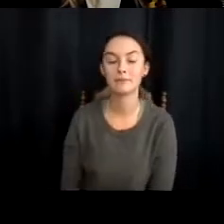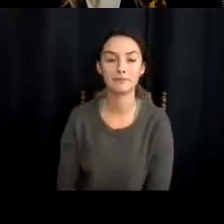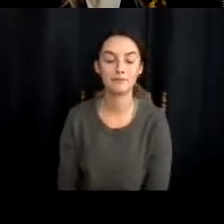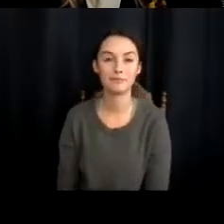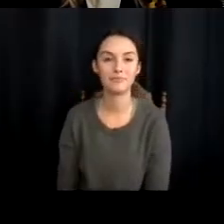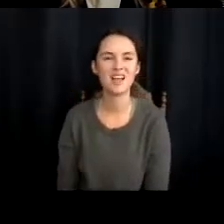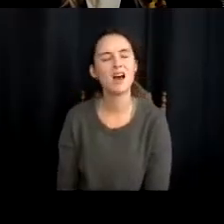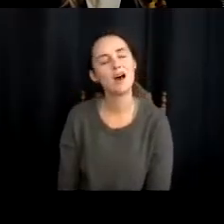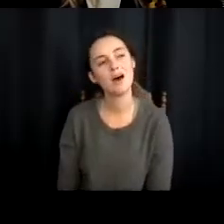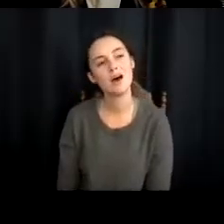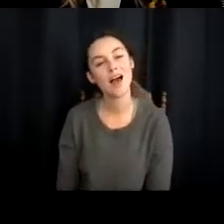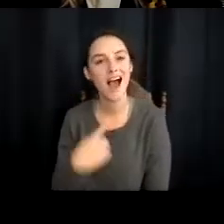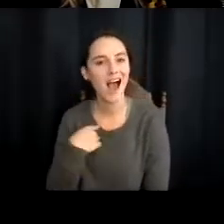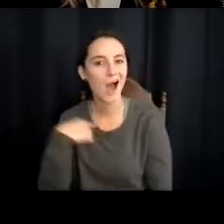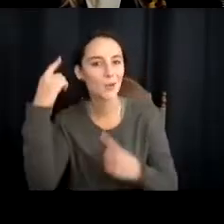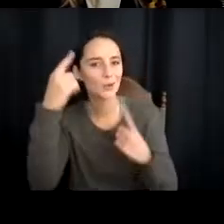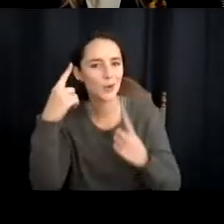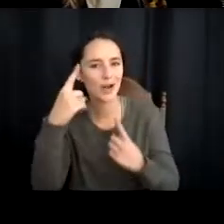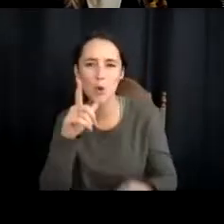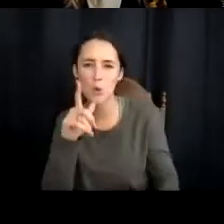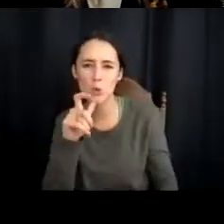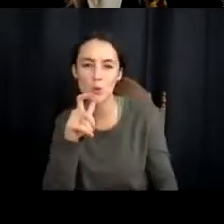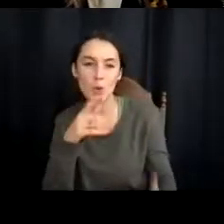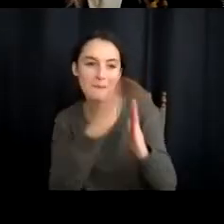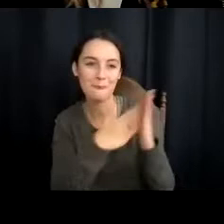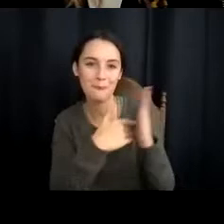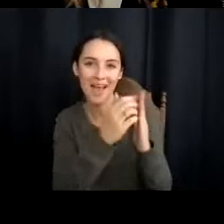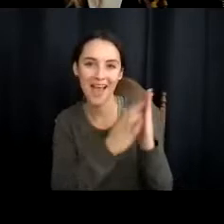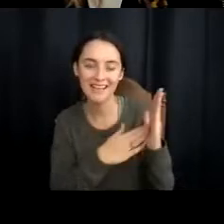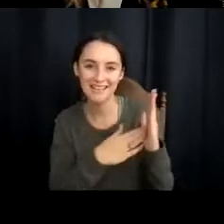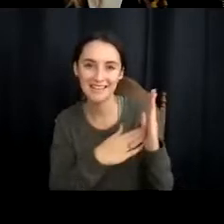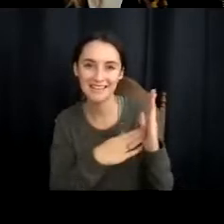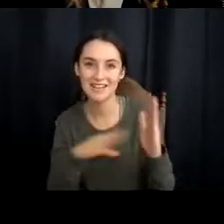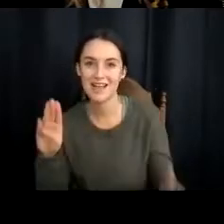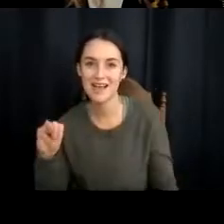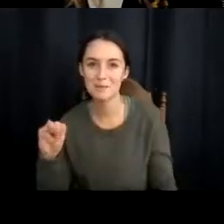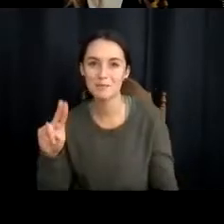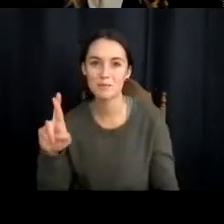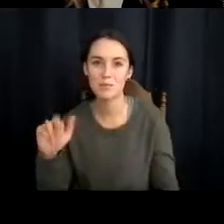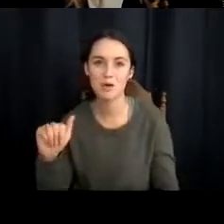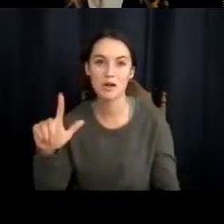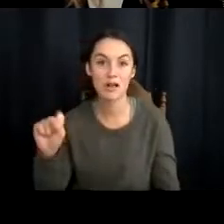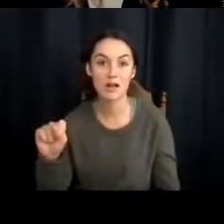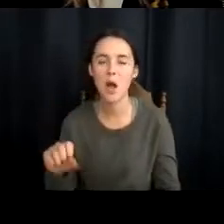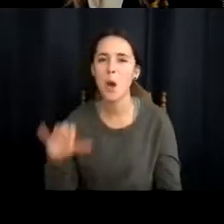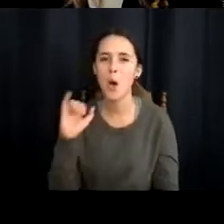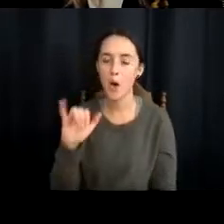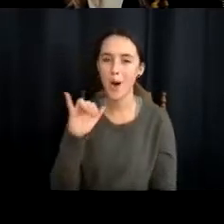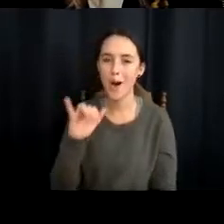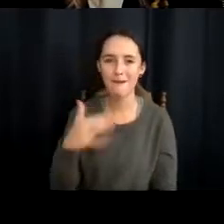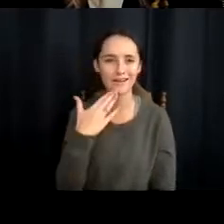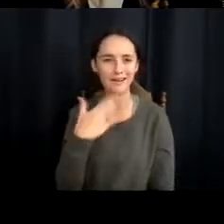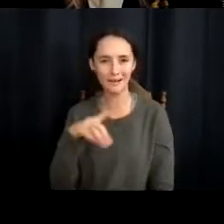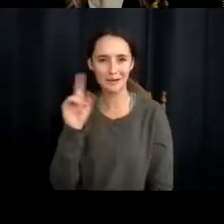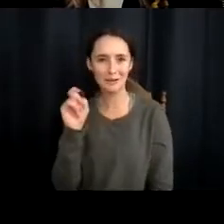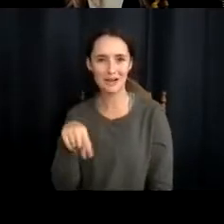I was wondering who painted the murals. Oh, that is a really great question. And I should know the answer